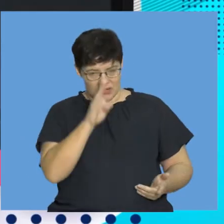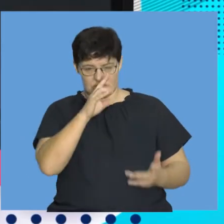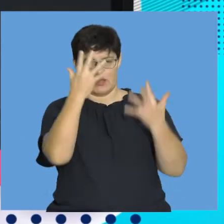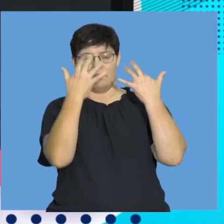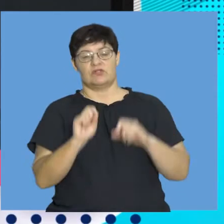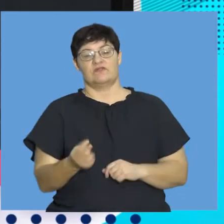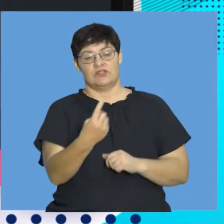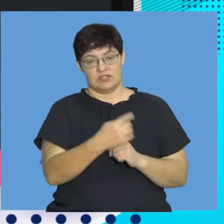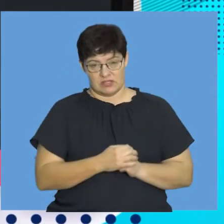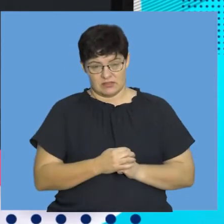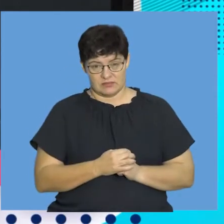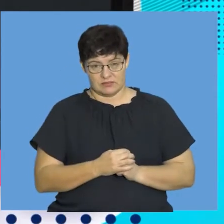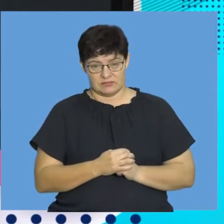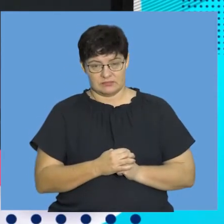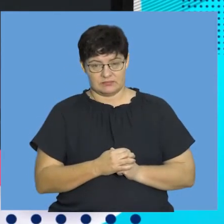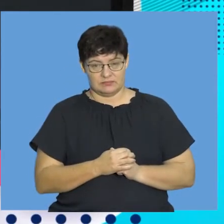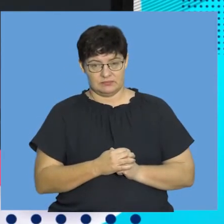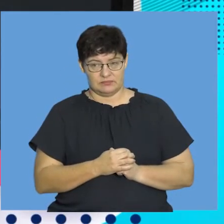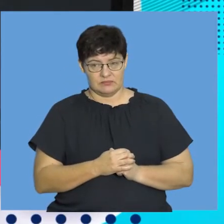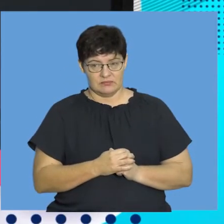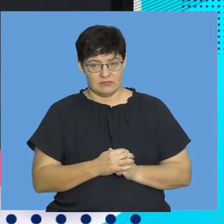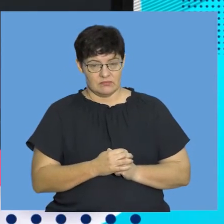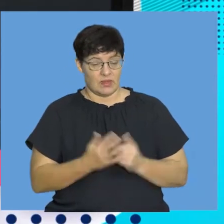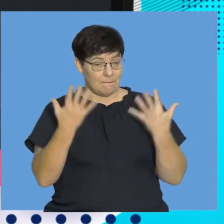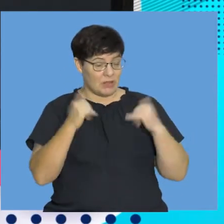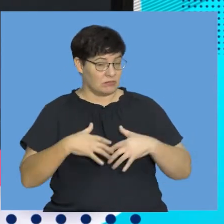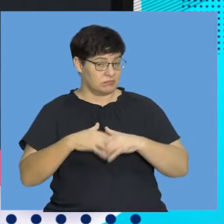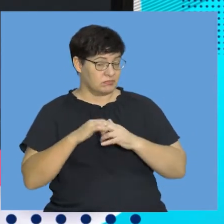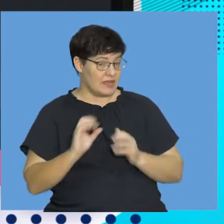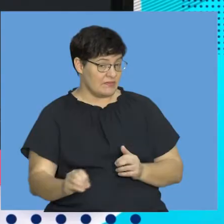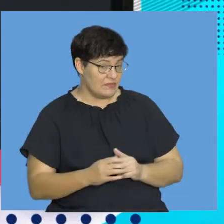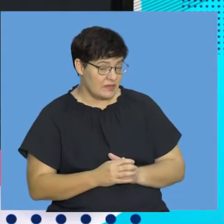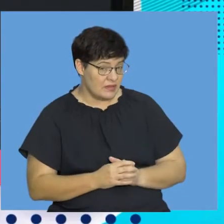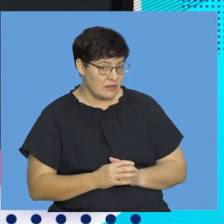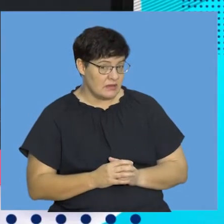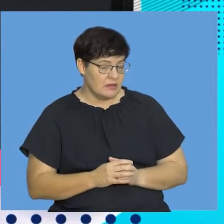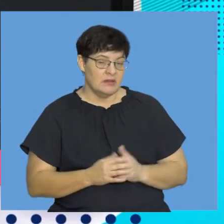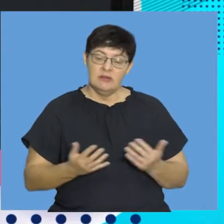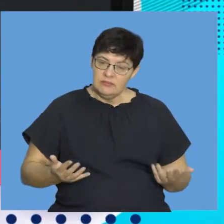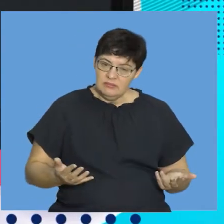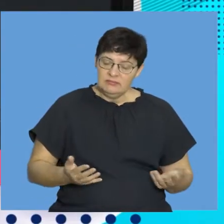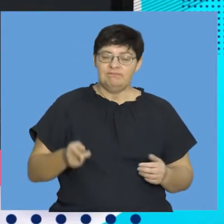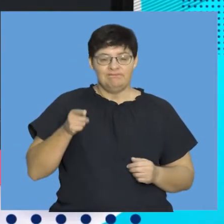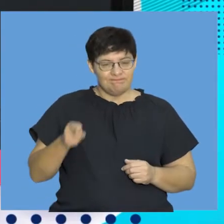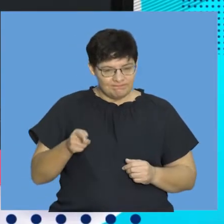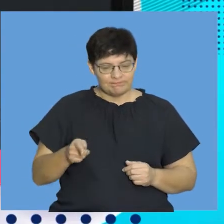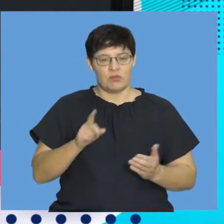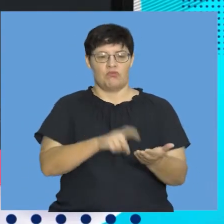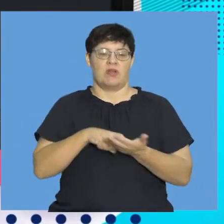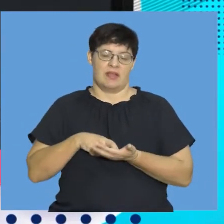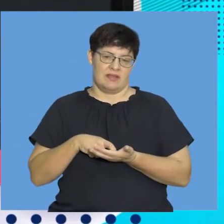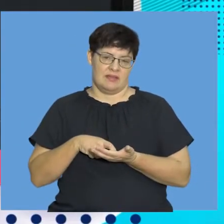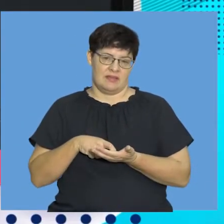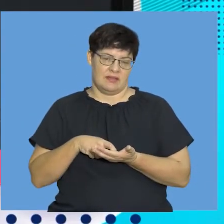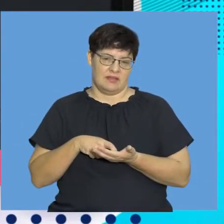the service provider will ask you, do you have a budget in place? And obviously, that's one of the requirements